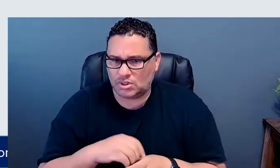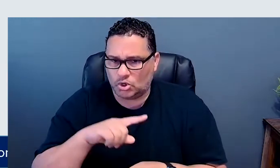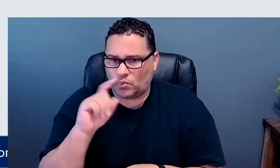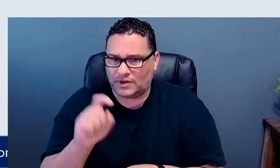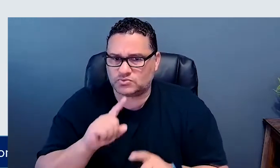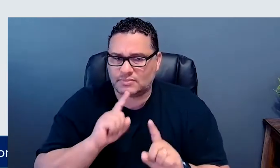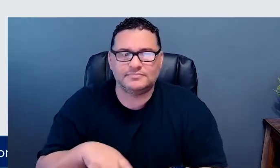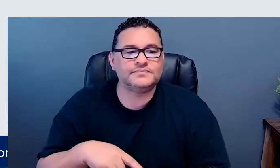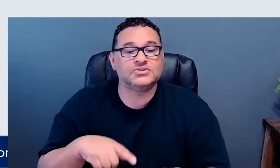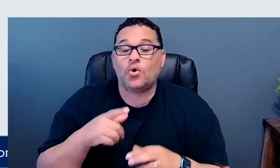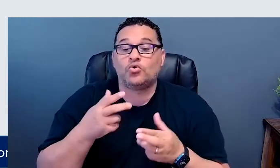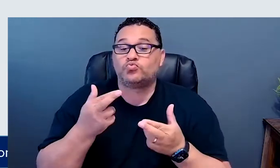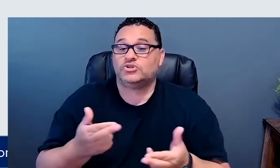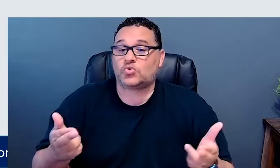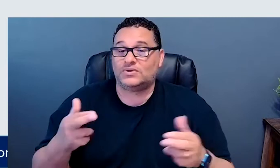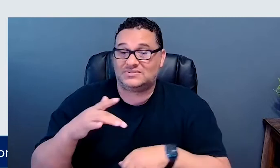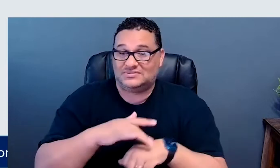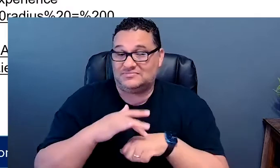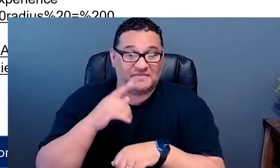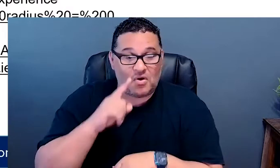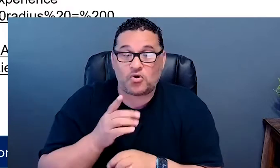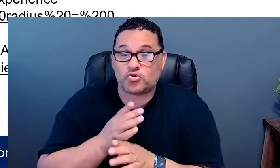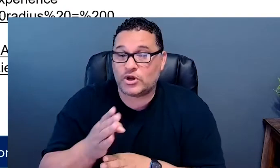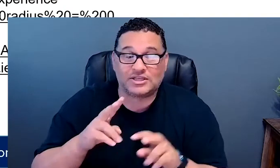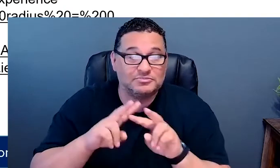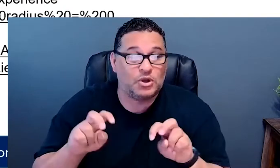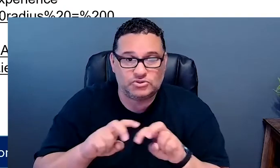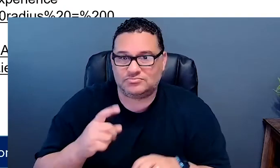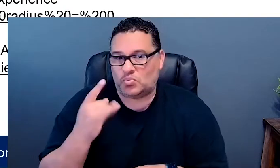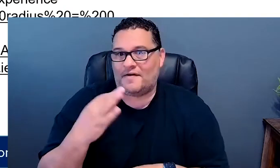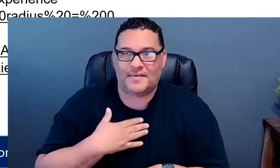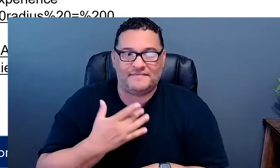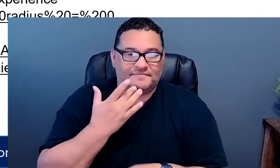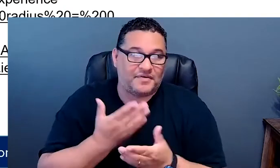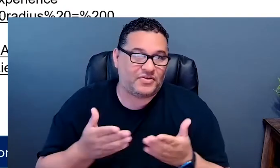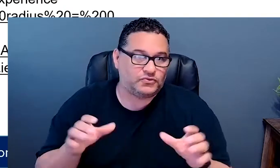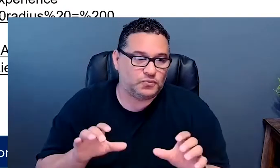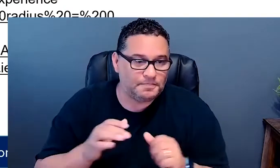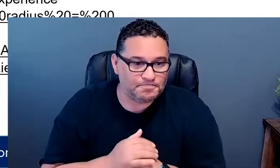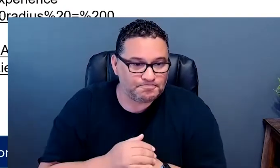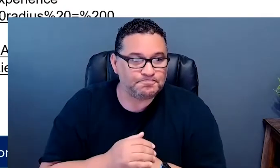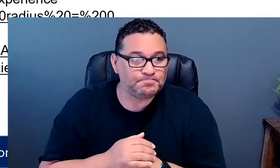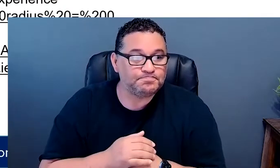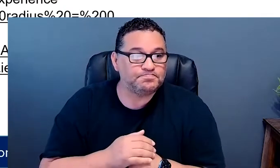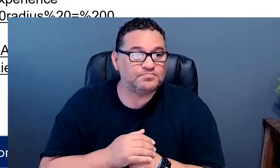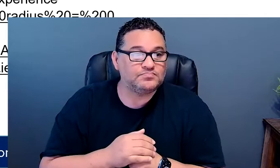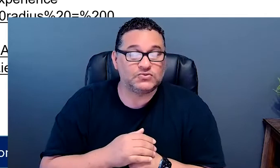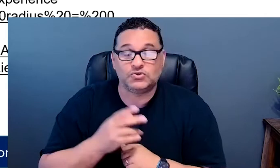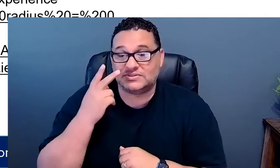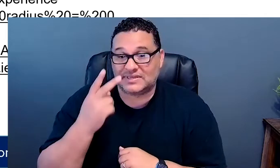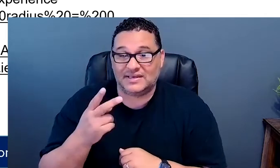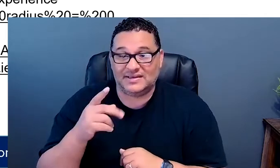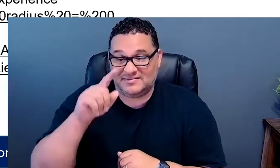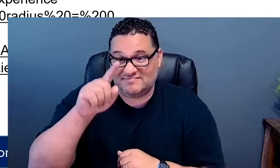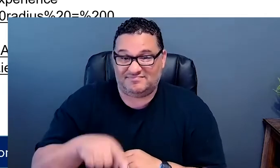resources for career exploration. That's one of my favorite things to do. And these are just some of the things that you need